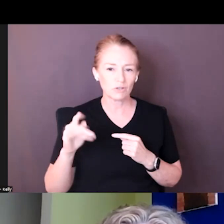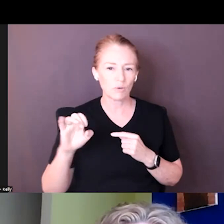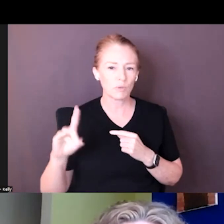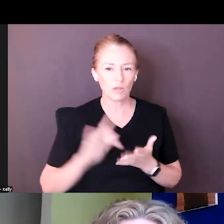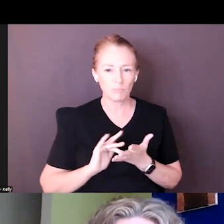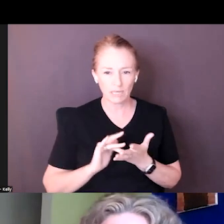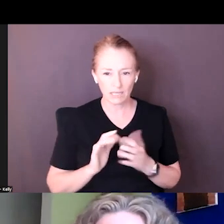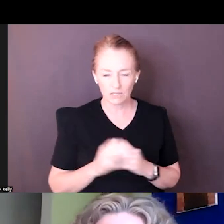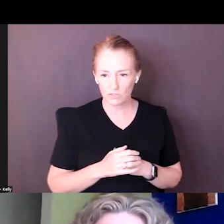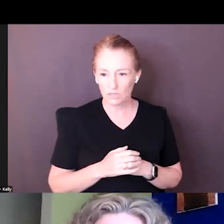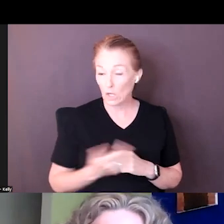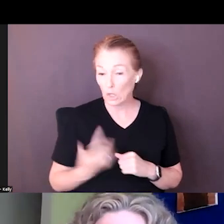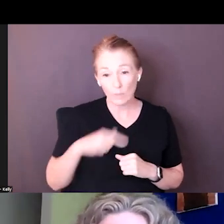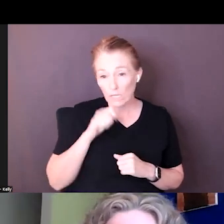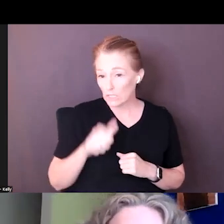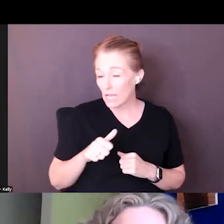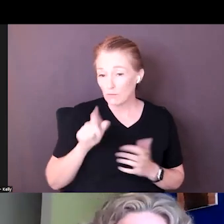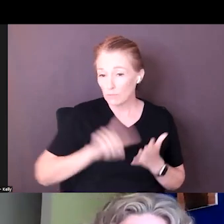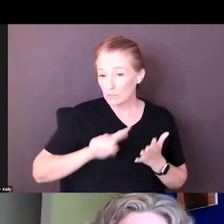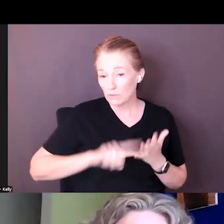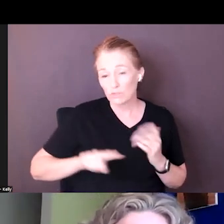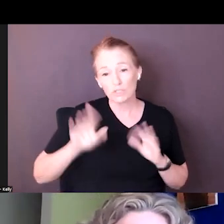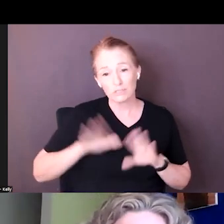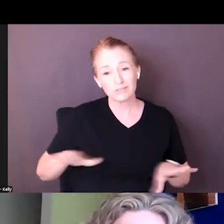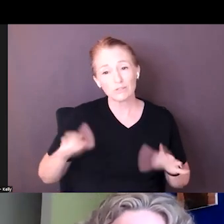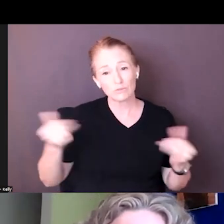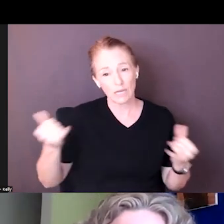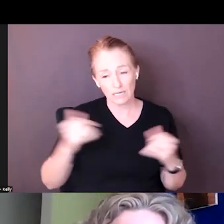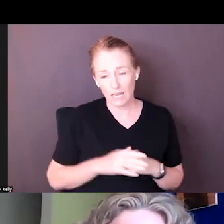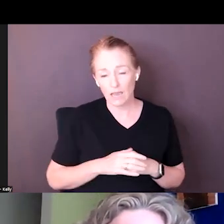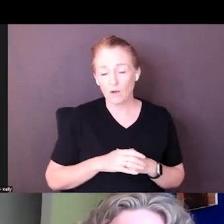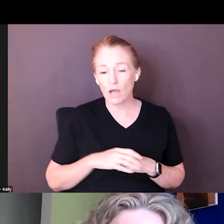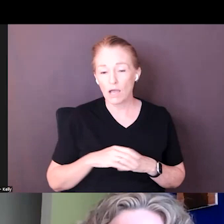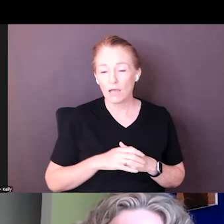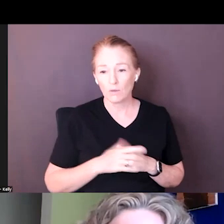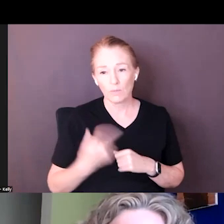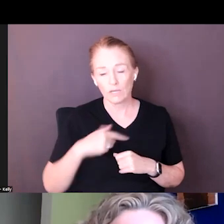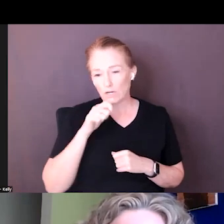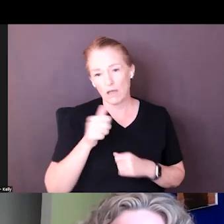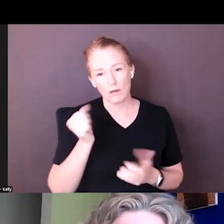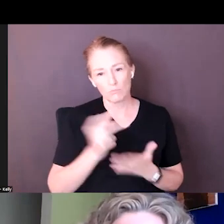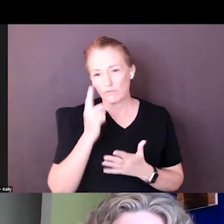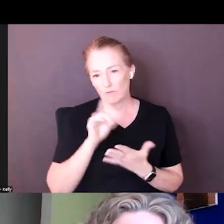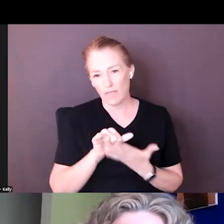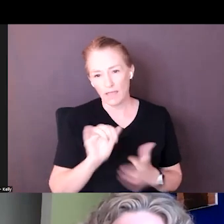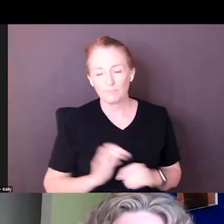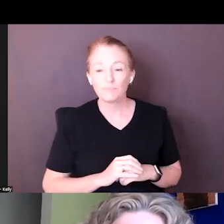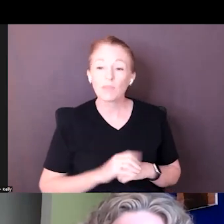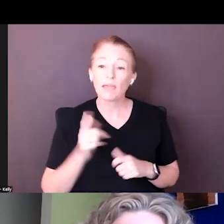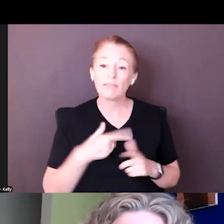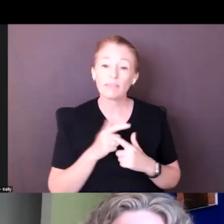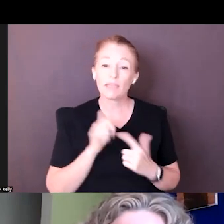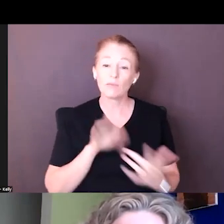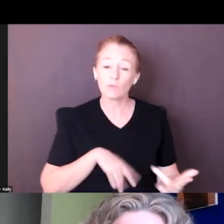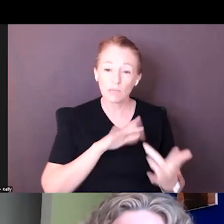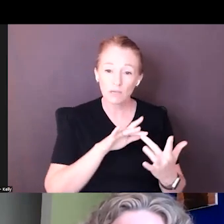are not studying children at this point. We aren't IRB approved to do that. And then we reach out with an informed consent of a